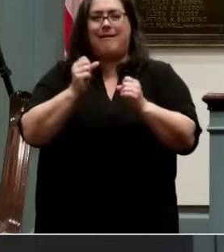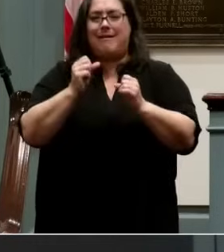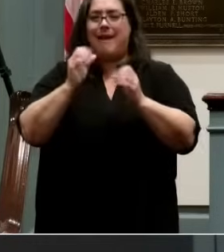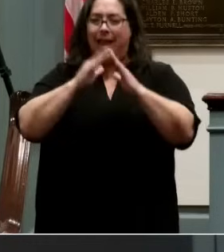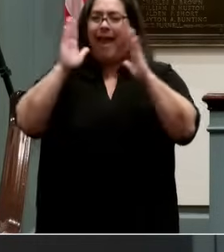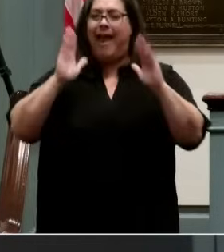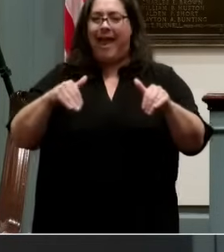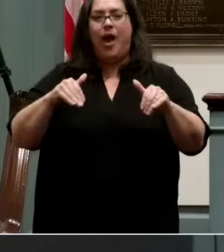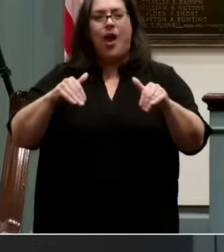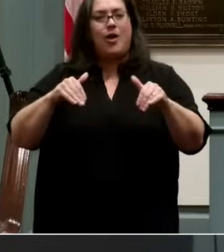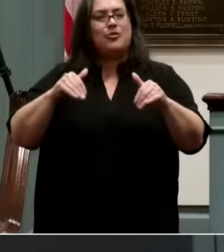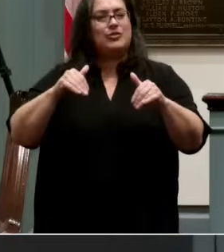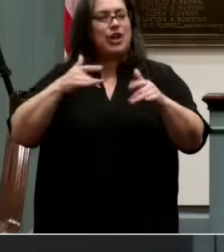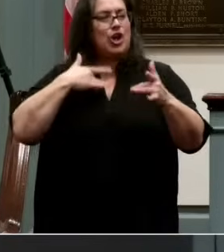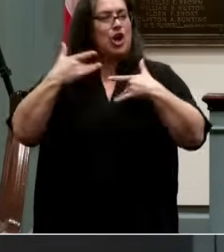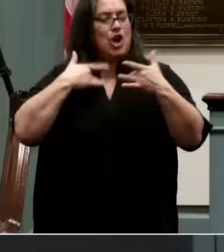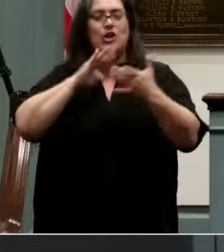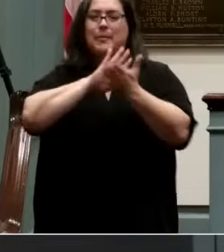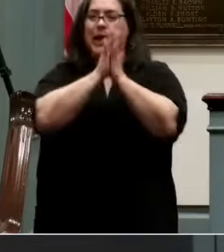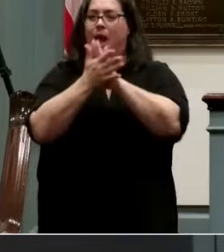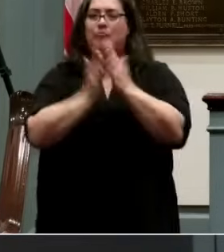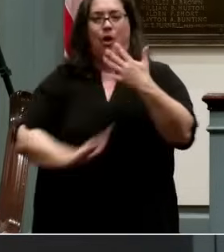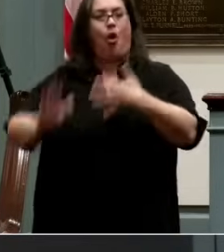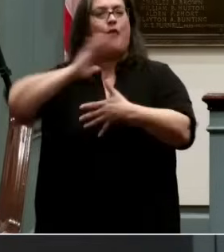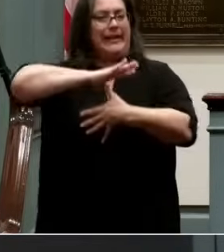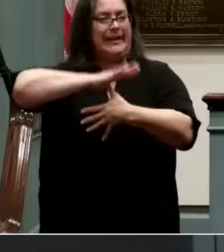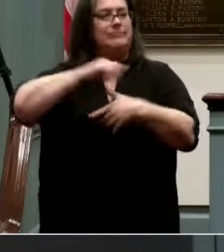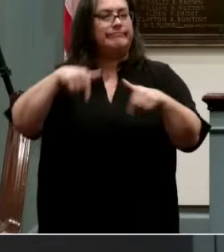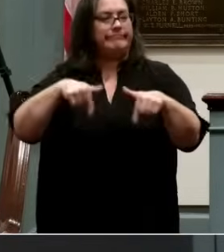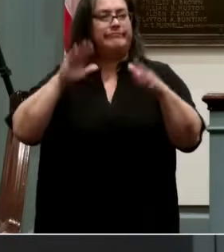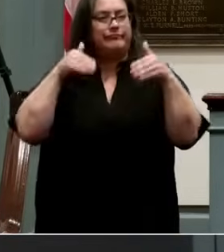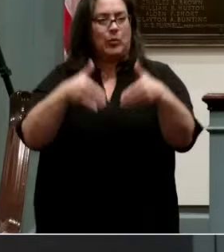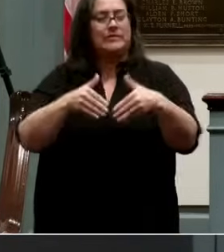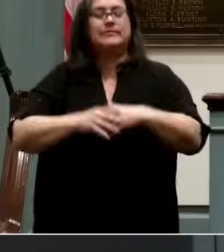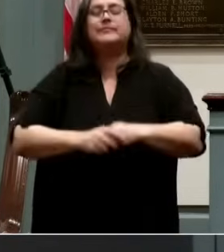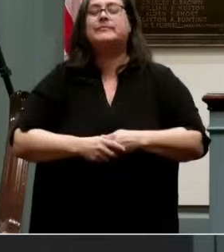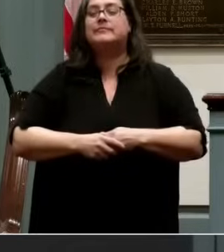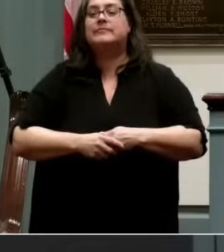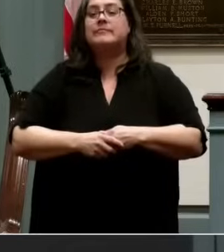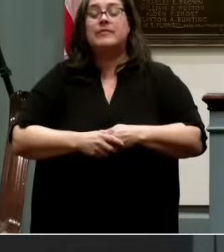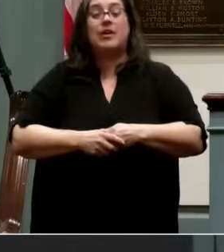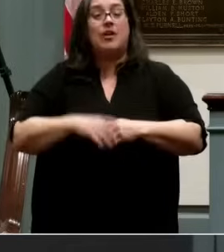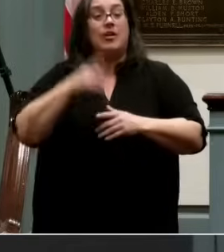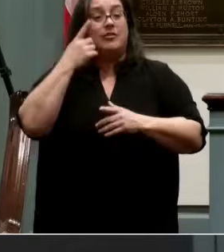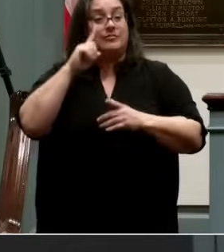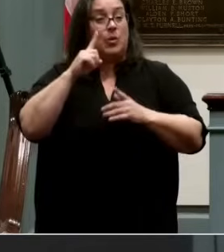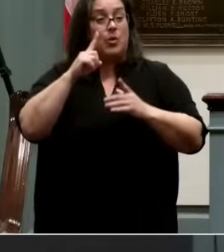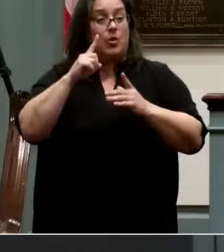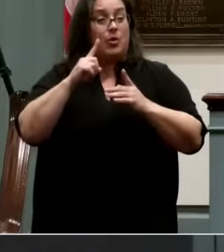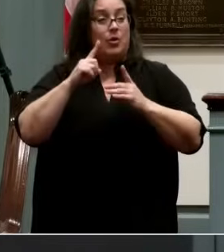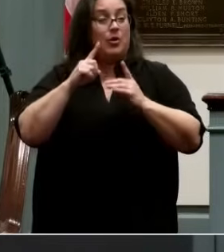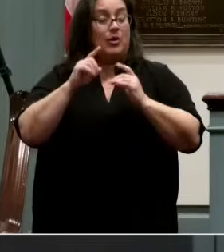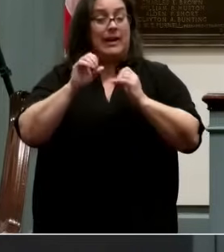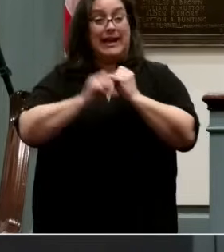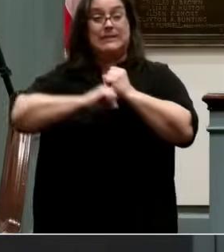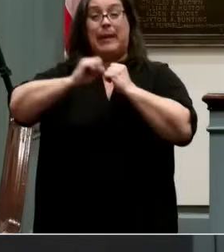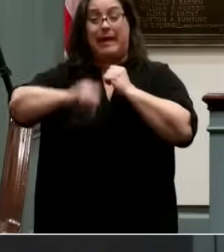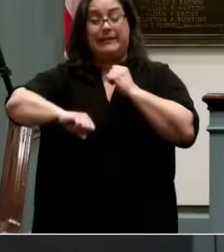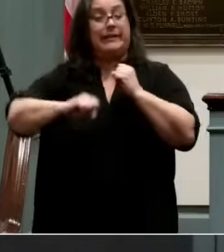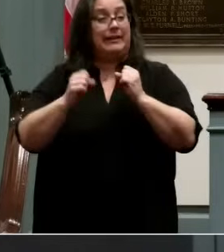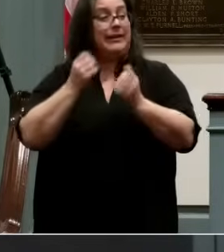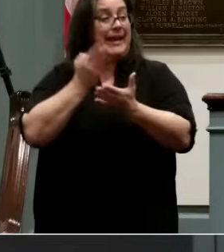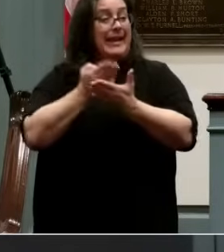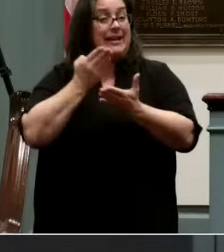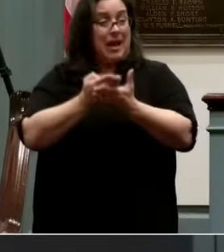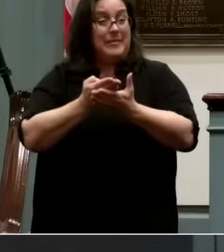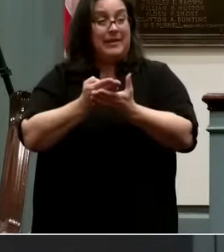session. We look forward to working with you. Ultimately, if we want to expand economic opportunity and build a